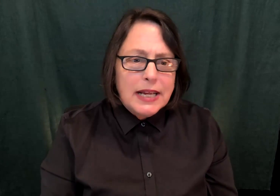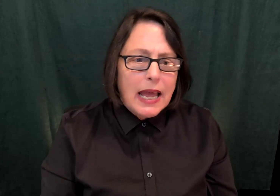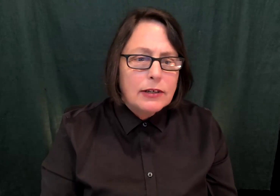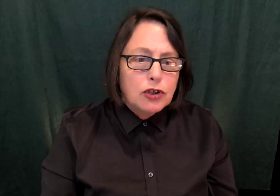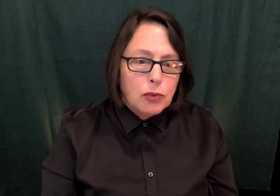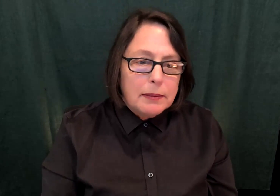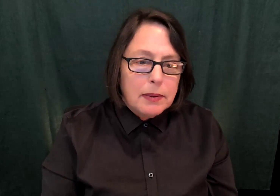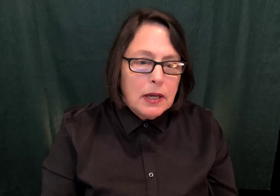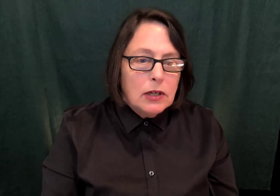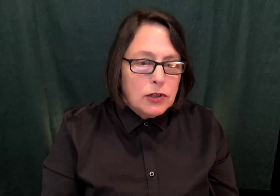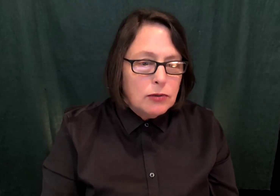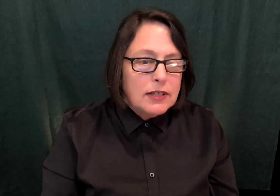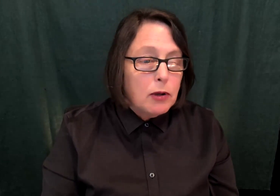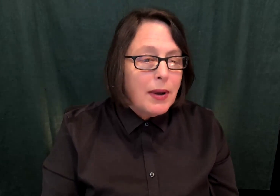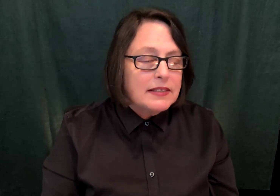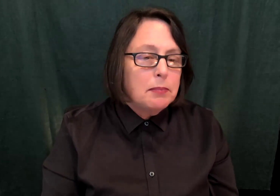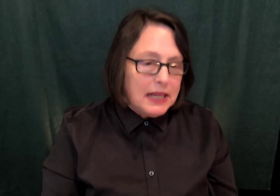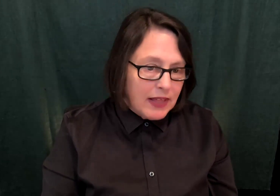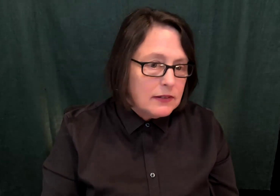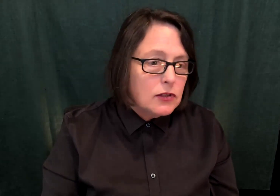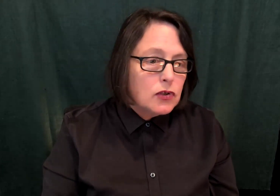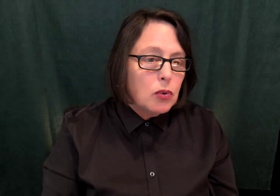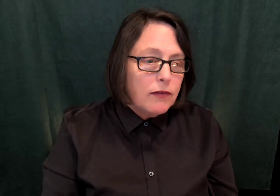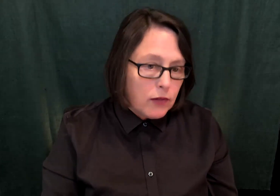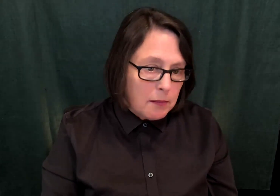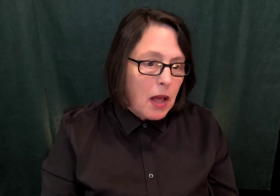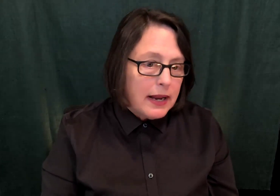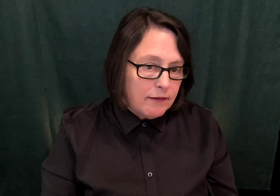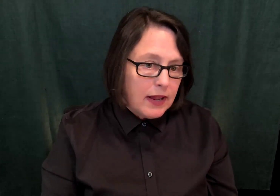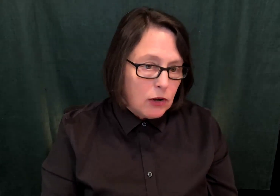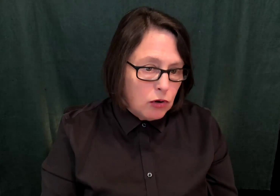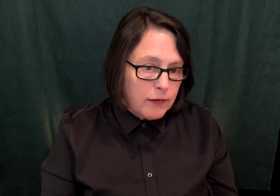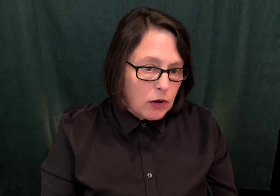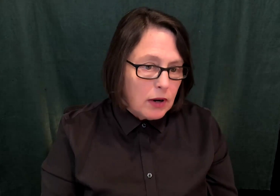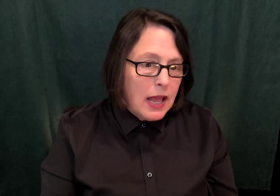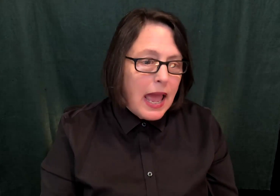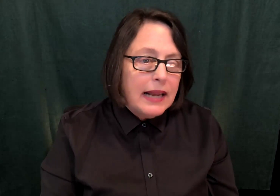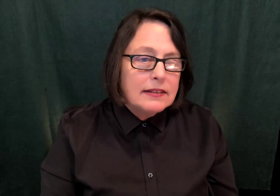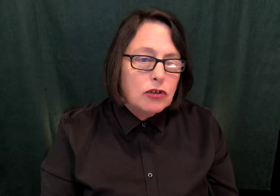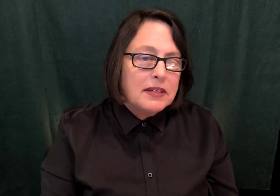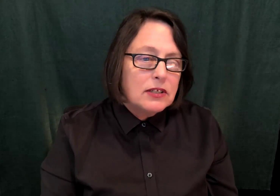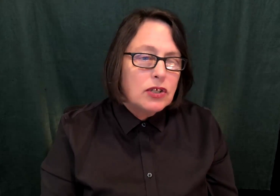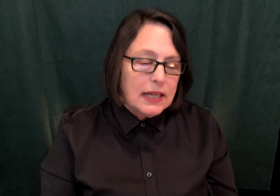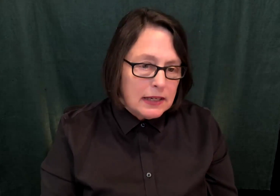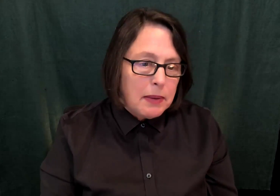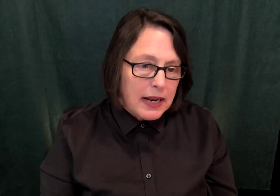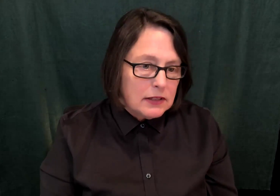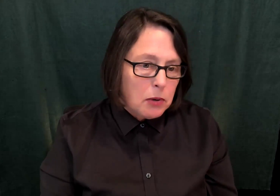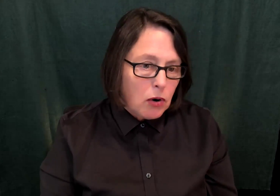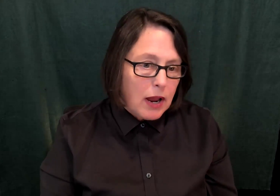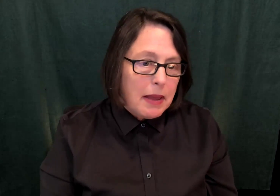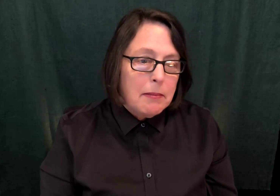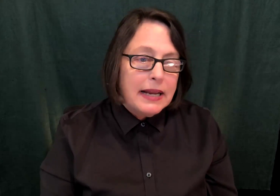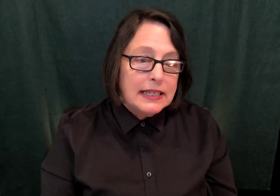year, she had a trip to WSB. That's the School for the Blind in Vancouver. And it's a transition to